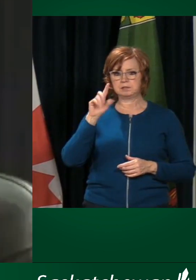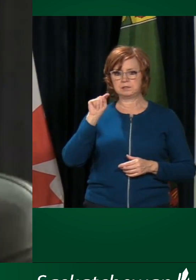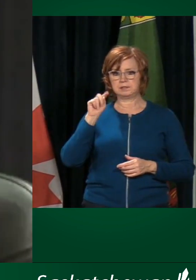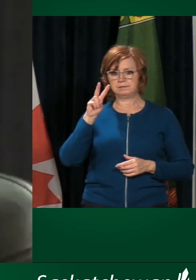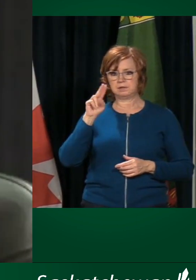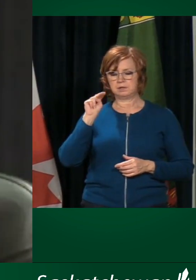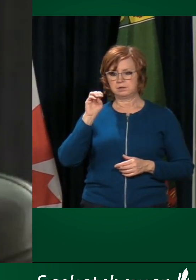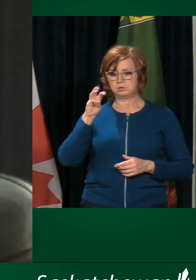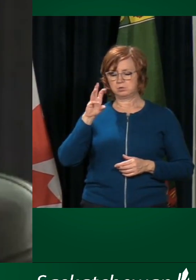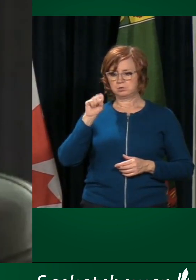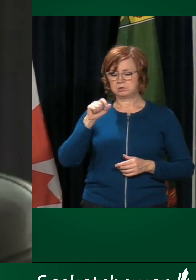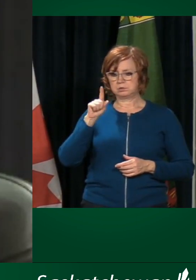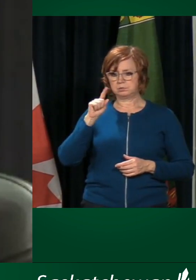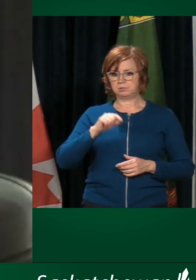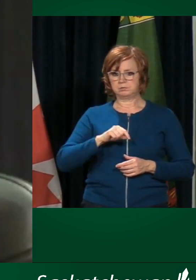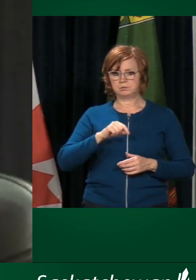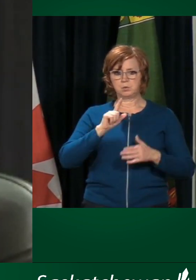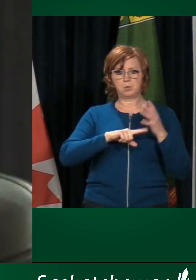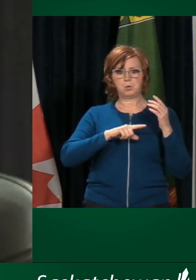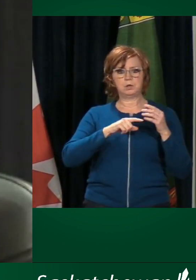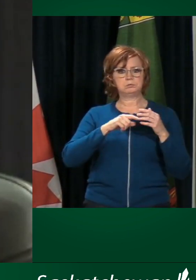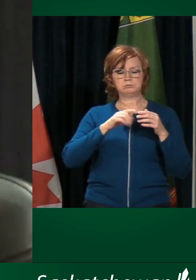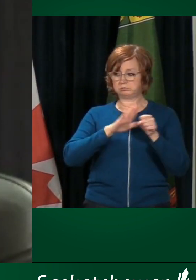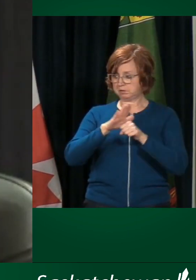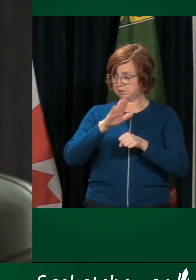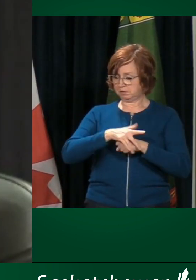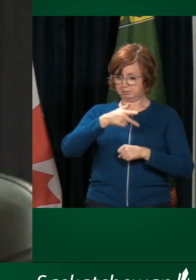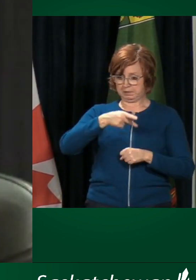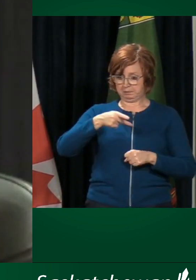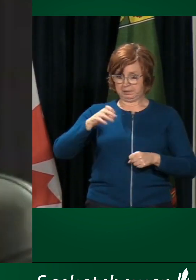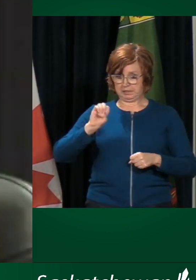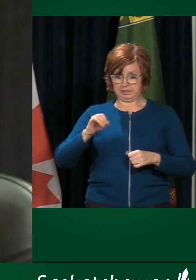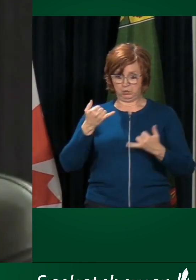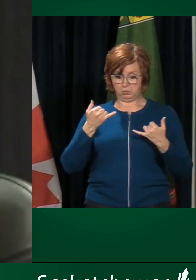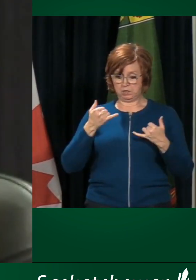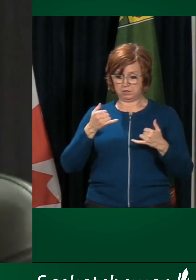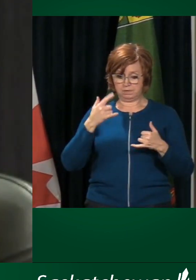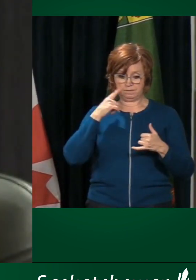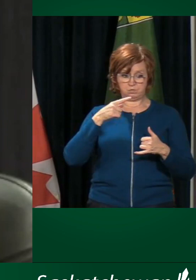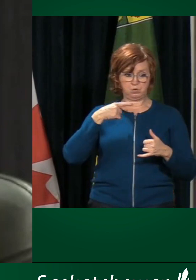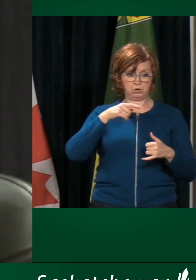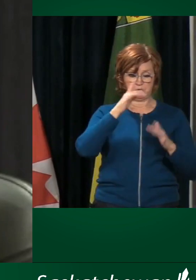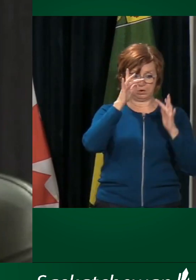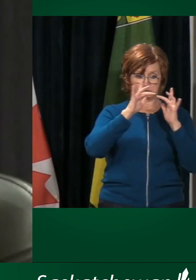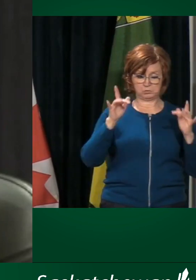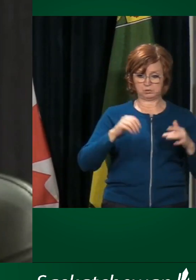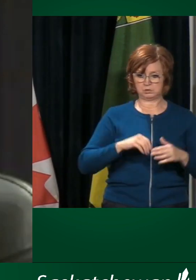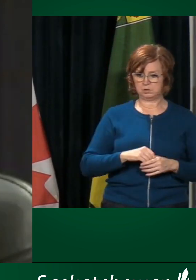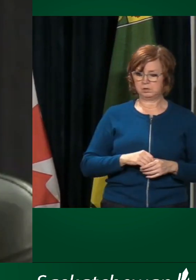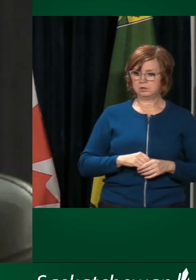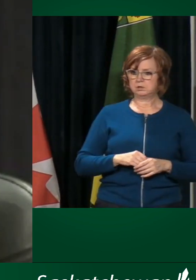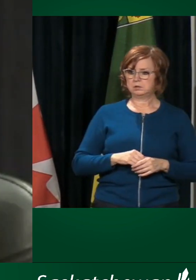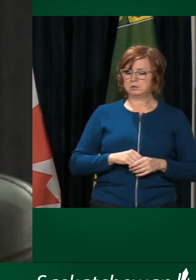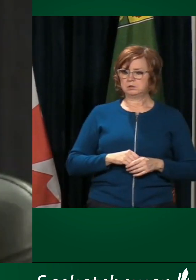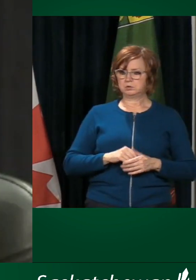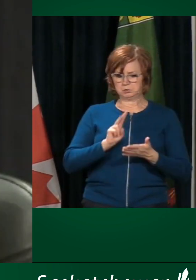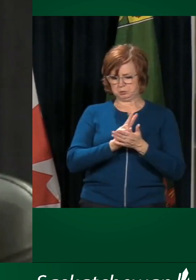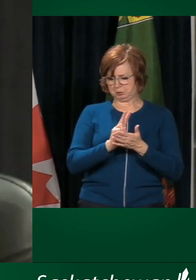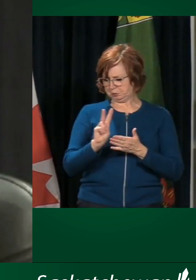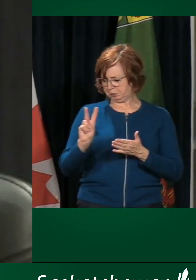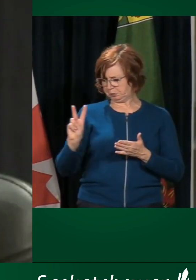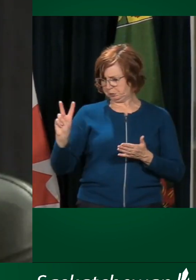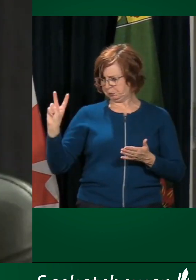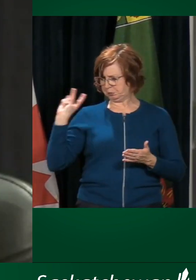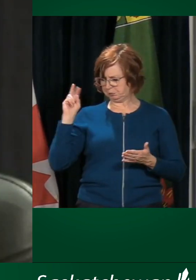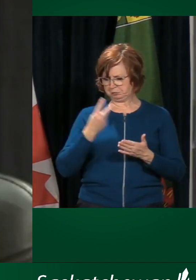CTV. I'm just wondering what the PPE situation is in the province right now. What earlier this